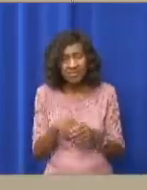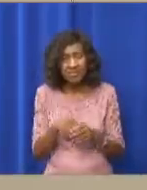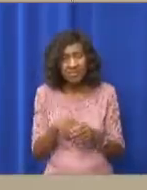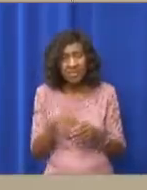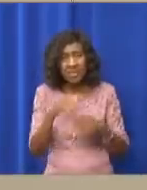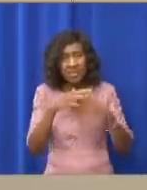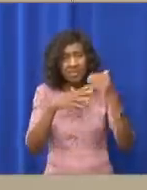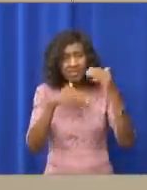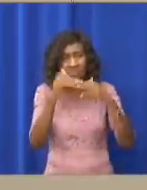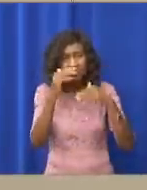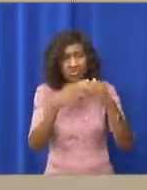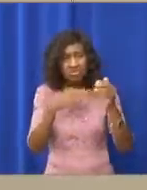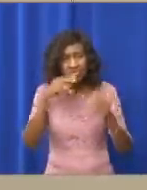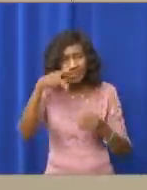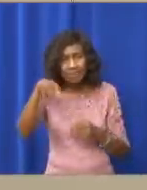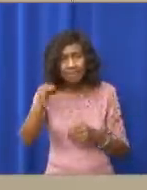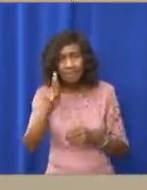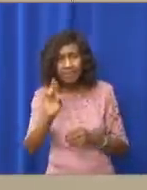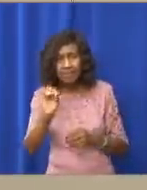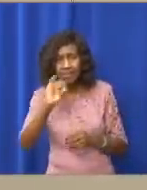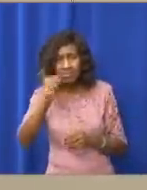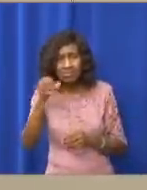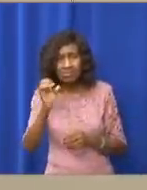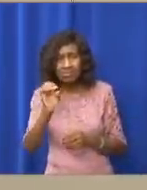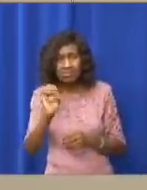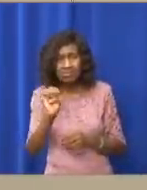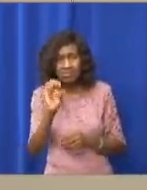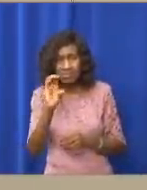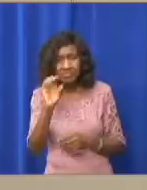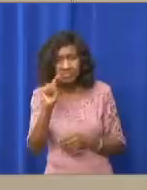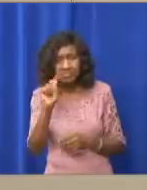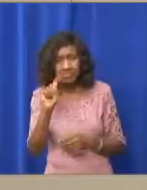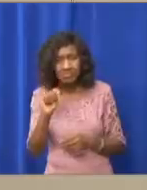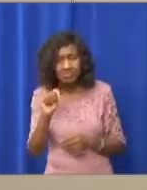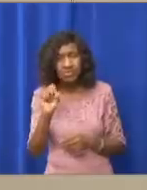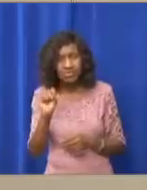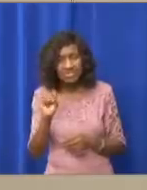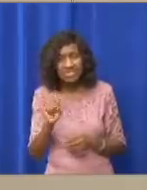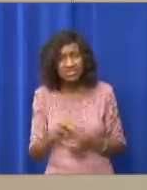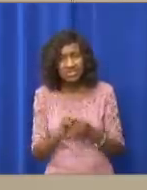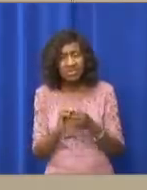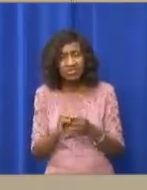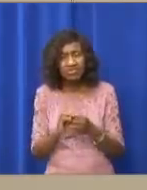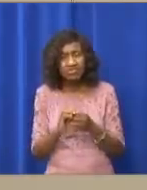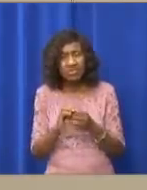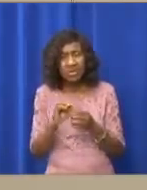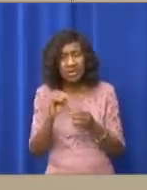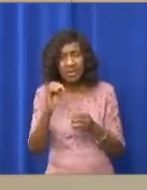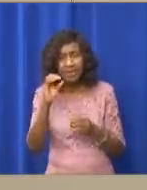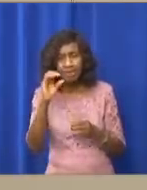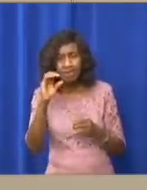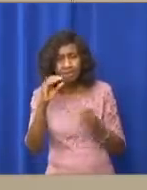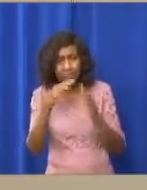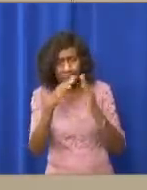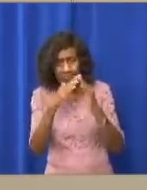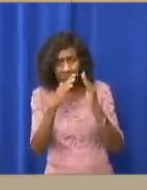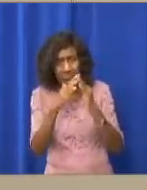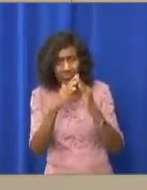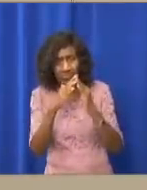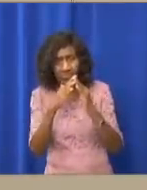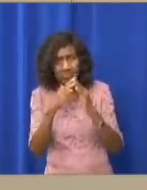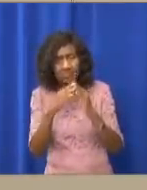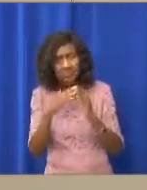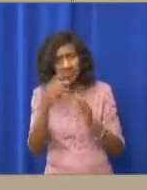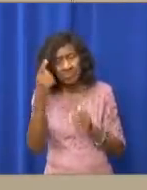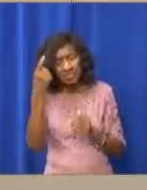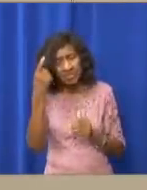for commercial and multifamily dwellings. We have about 65 of those different commercial